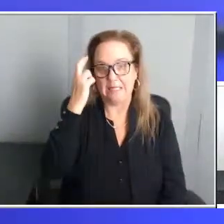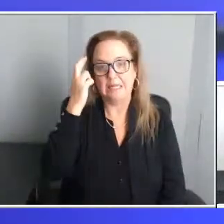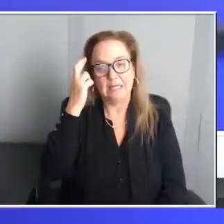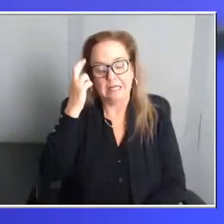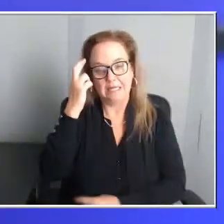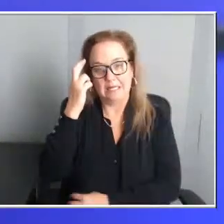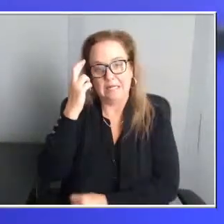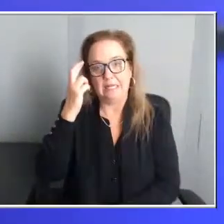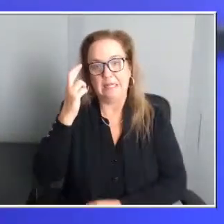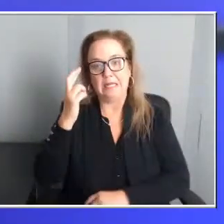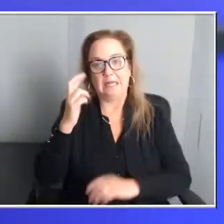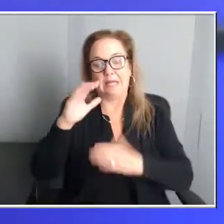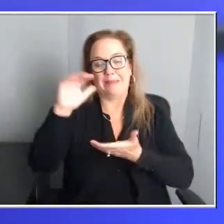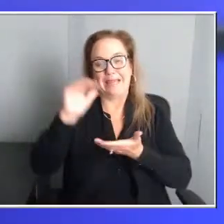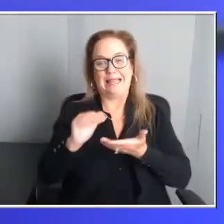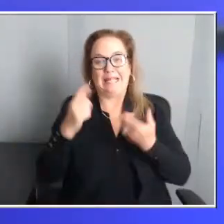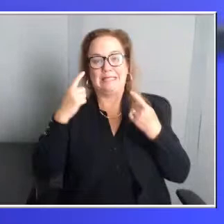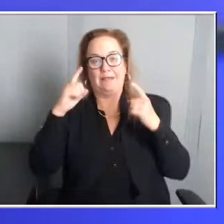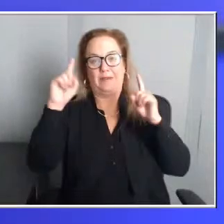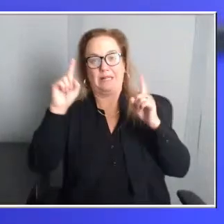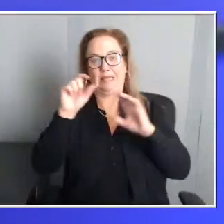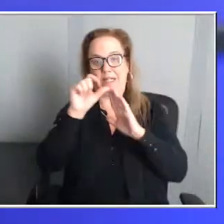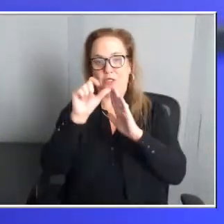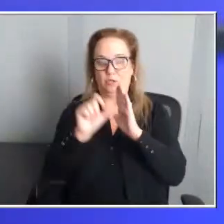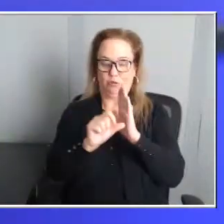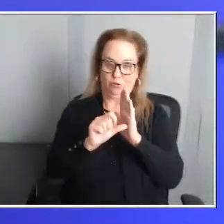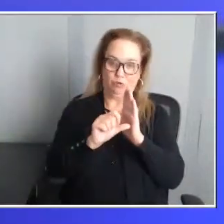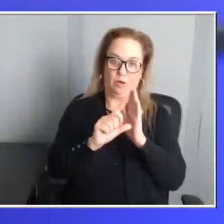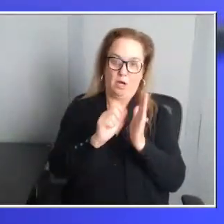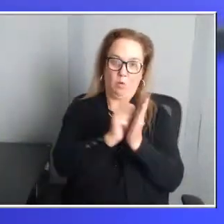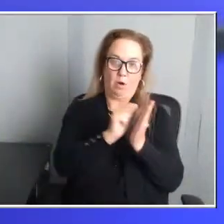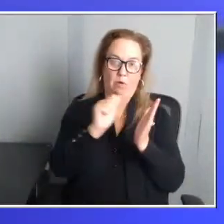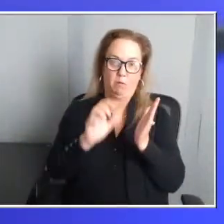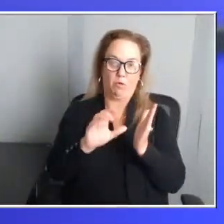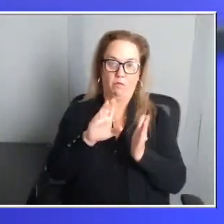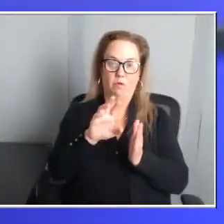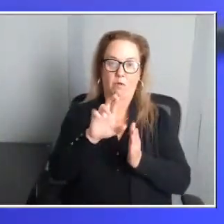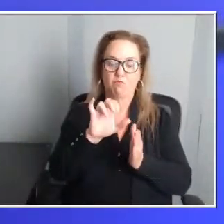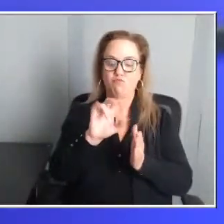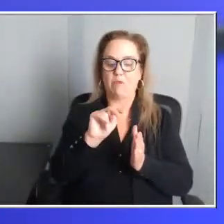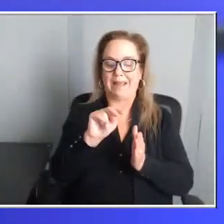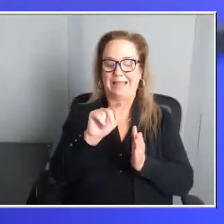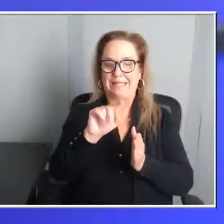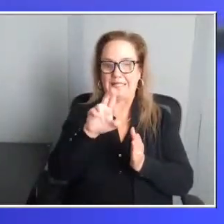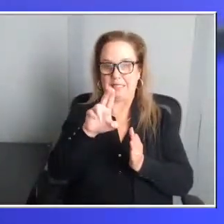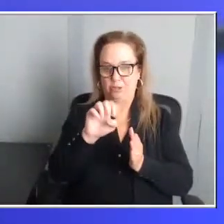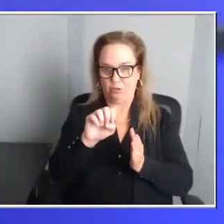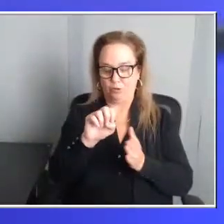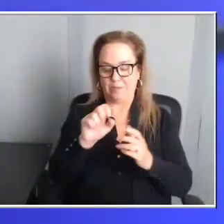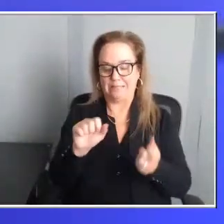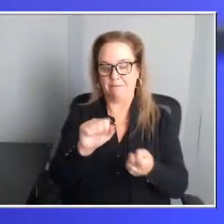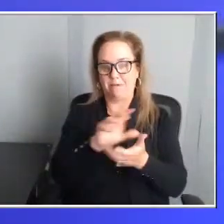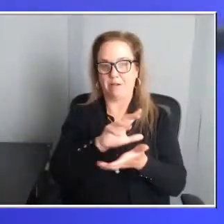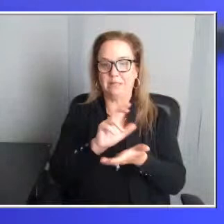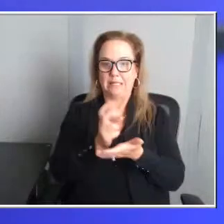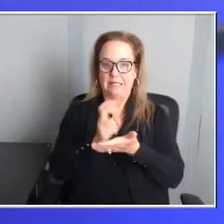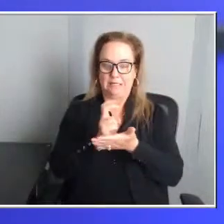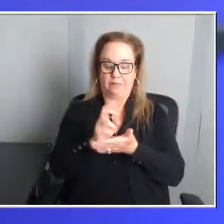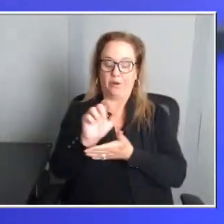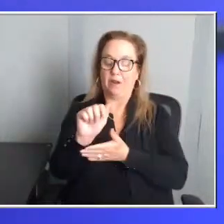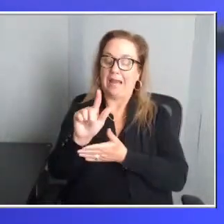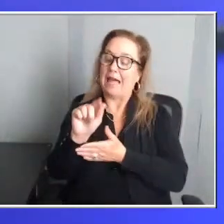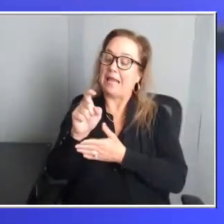can be less effective than a surgery where we remove the brain tissue that's causing the seizures. In Alex's